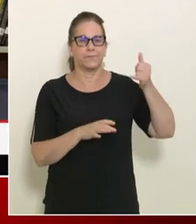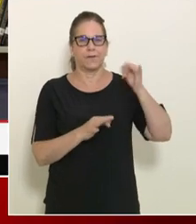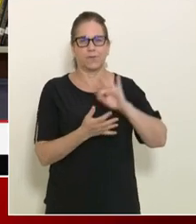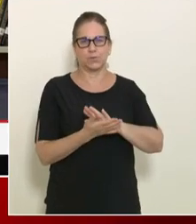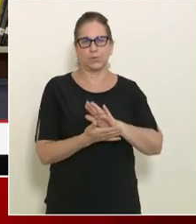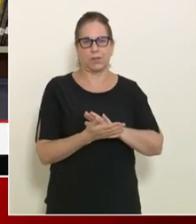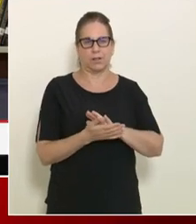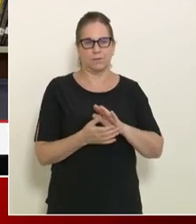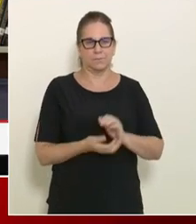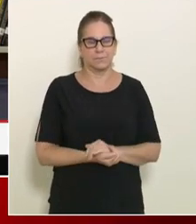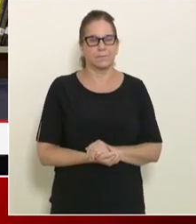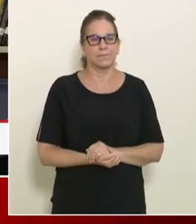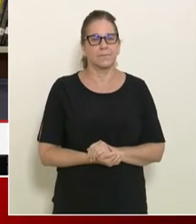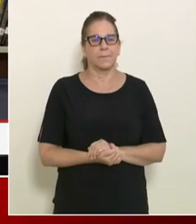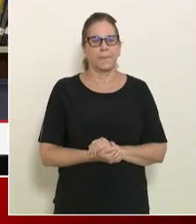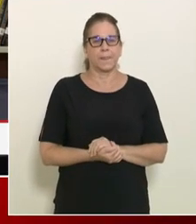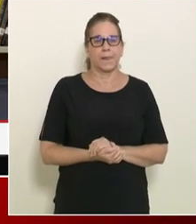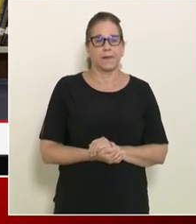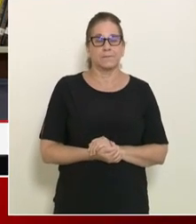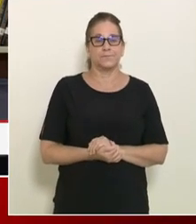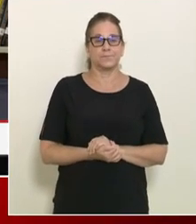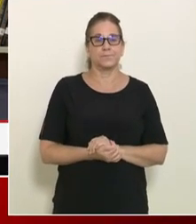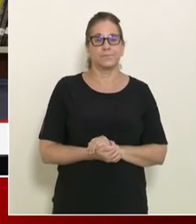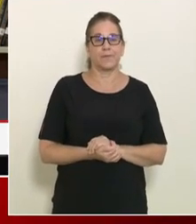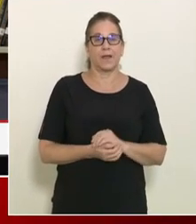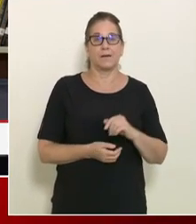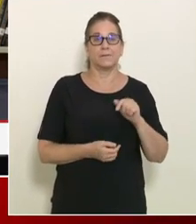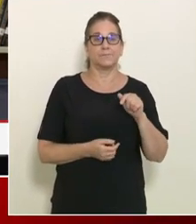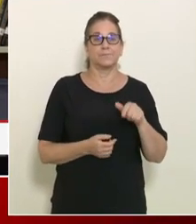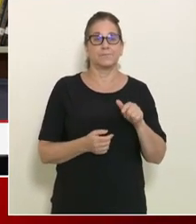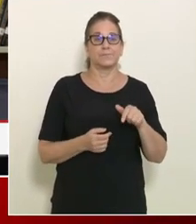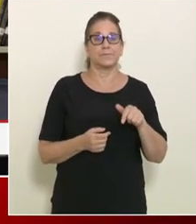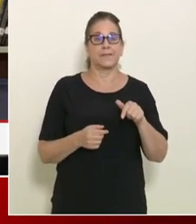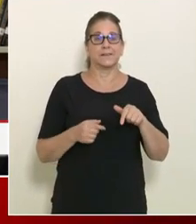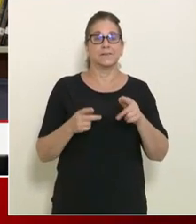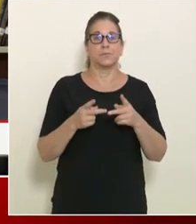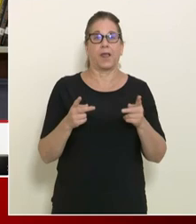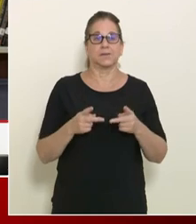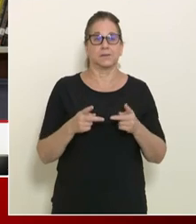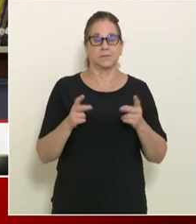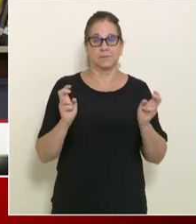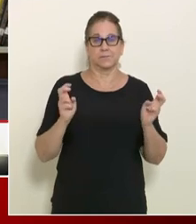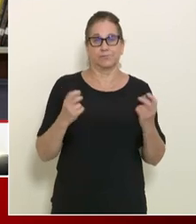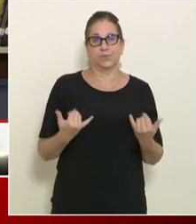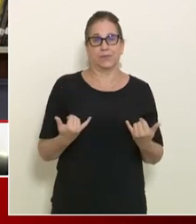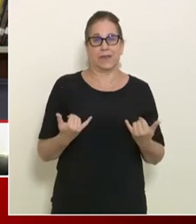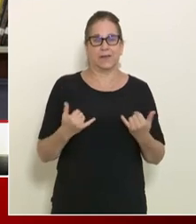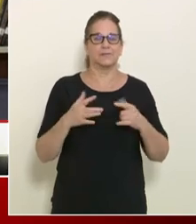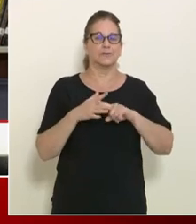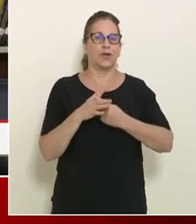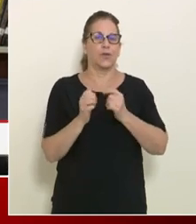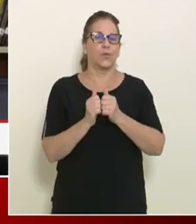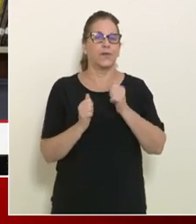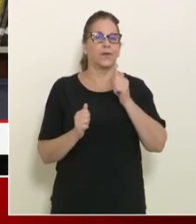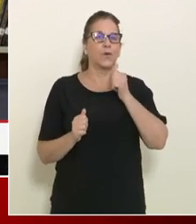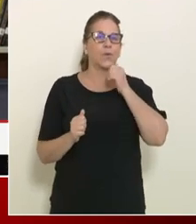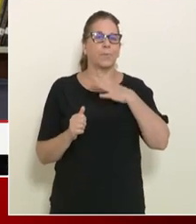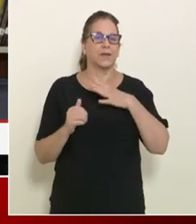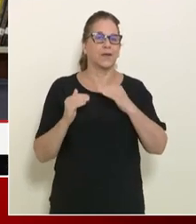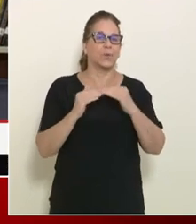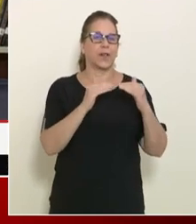fitting place to start Women's Equality Day here at Ida B. Wells, celebrating